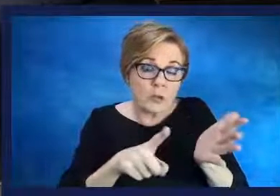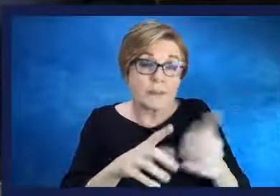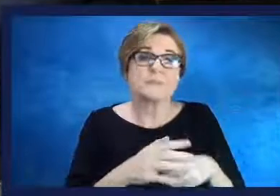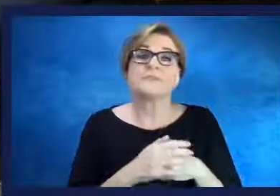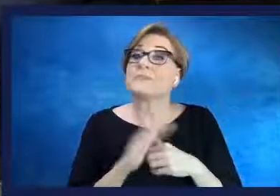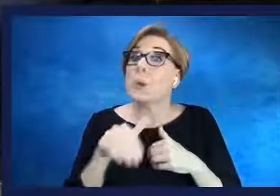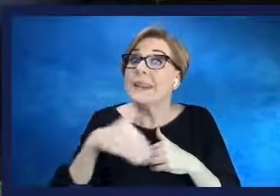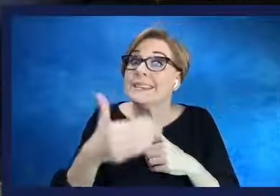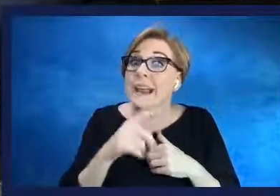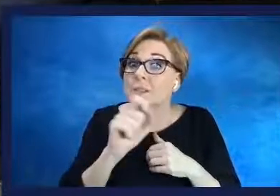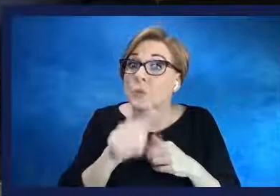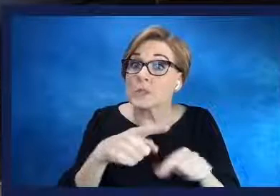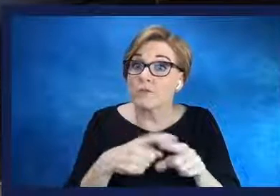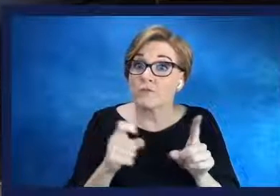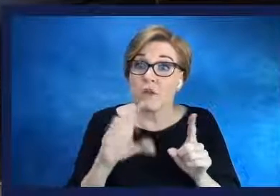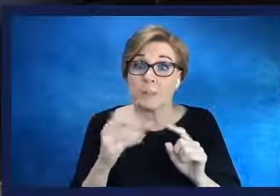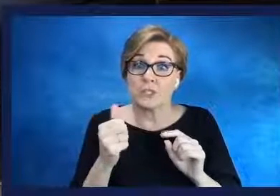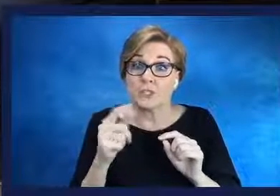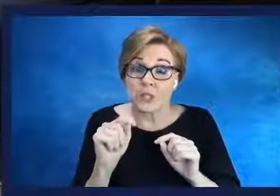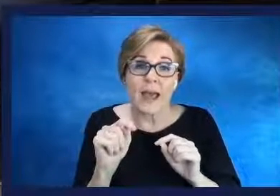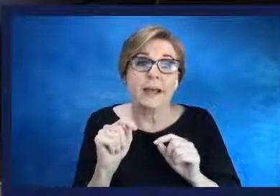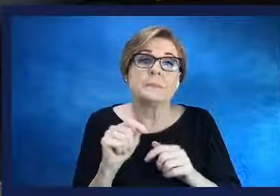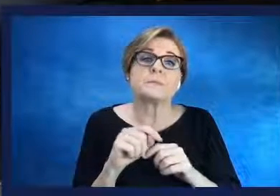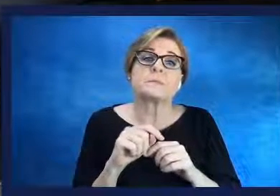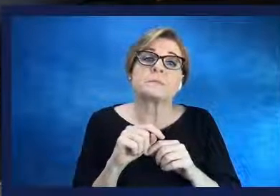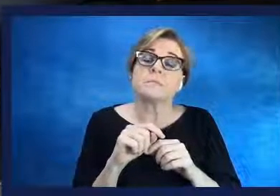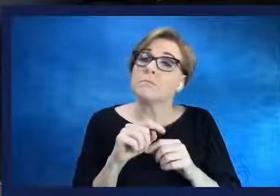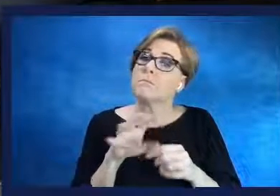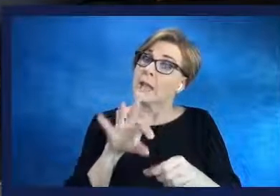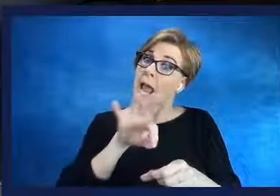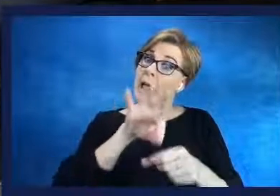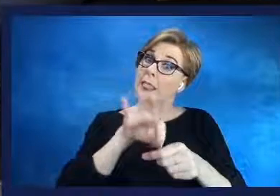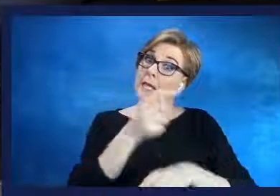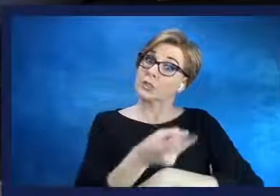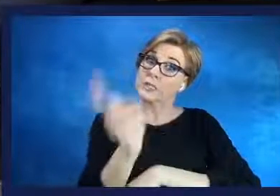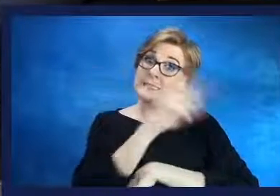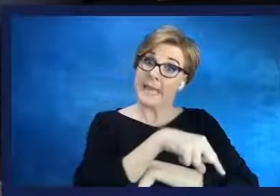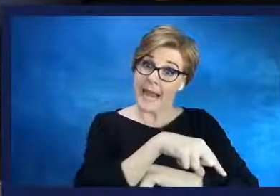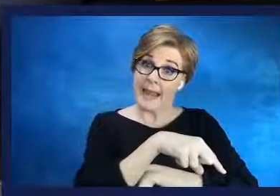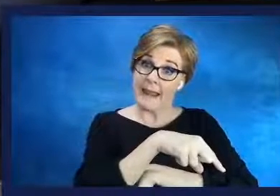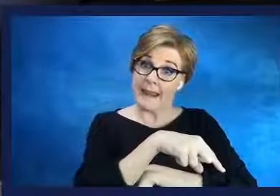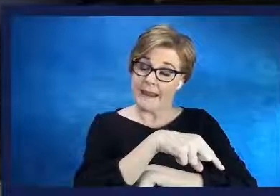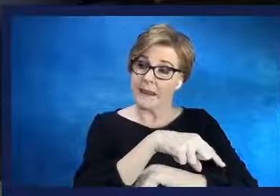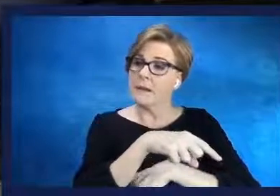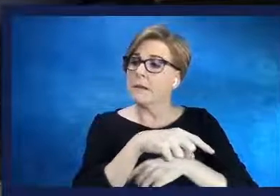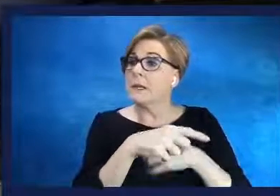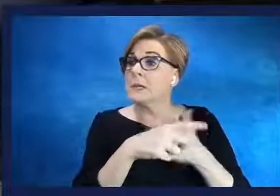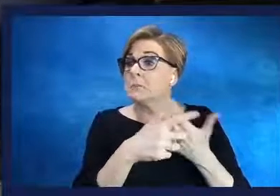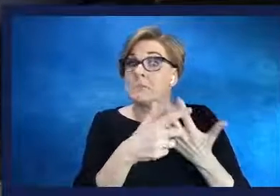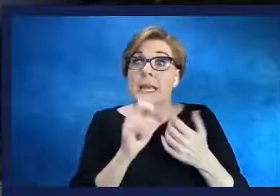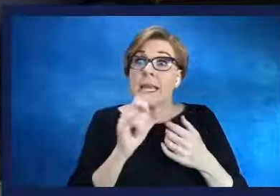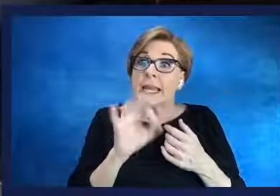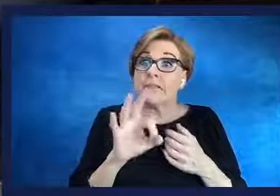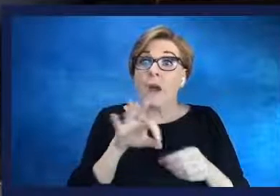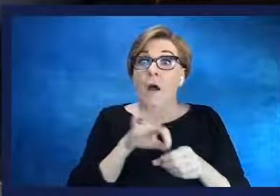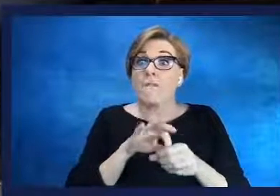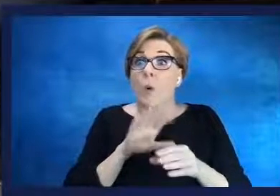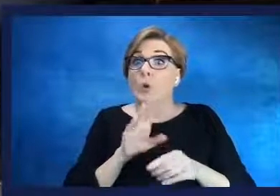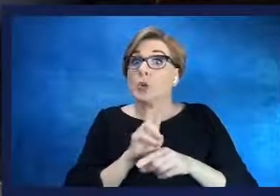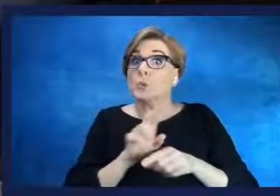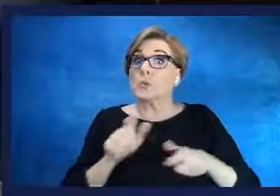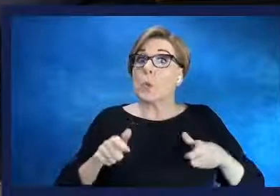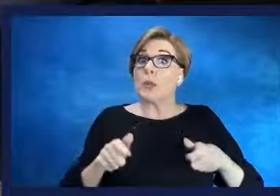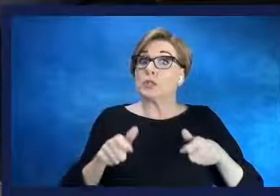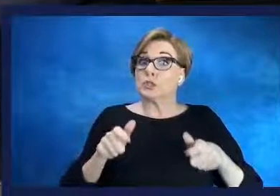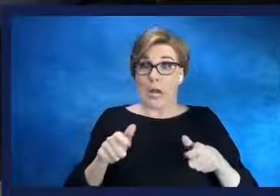looks like it's for you, and it's on Election Day. How easy is it for a voter who uses a wheelchair to access